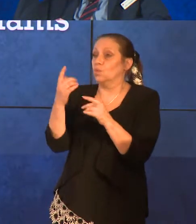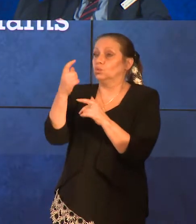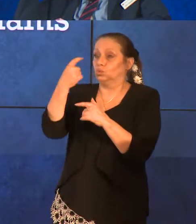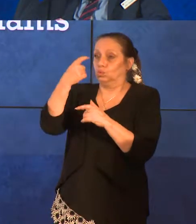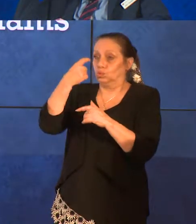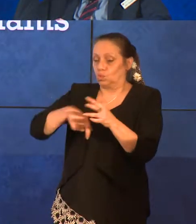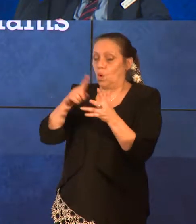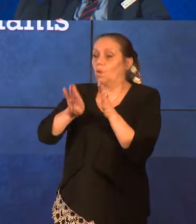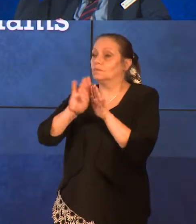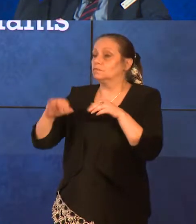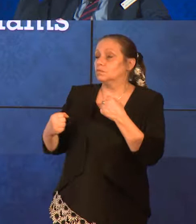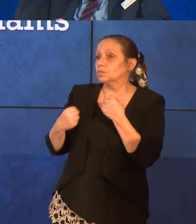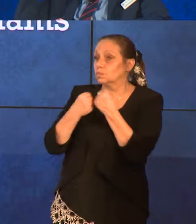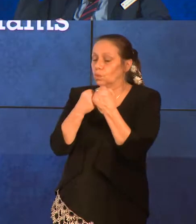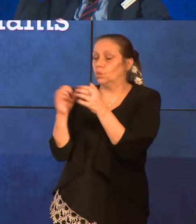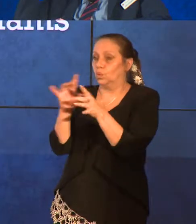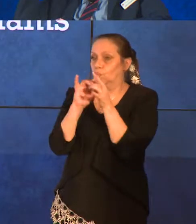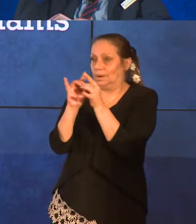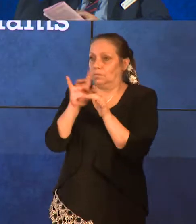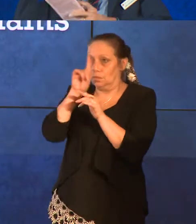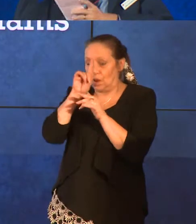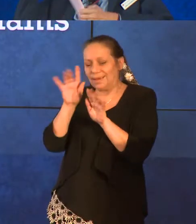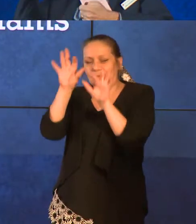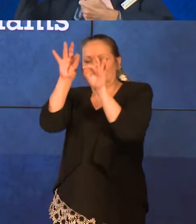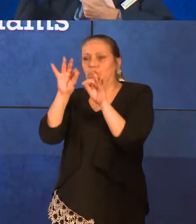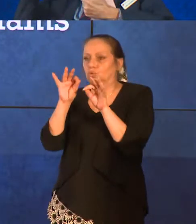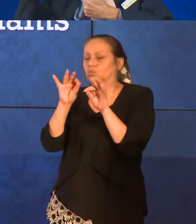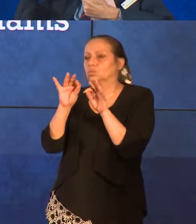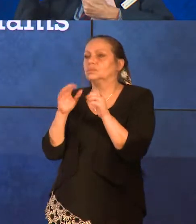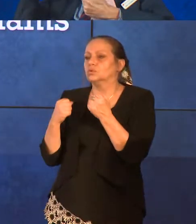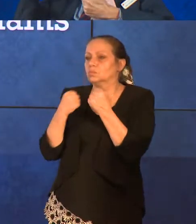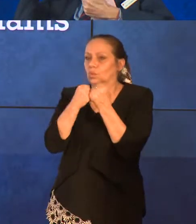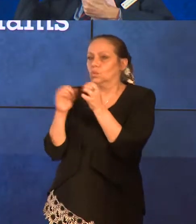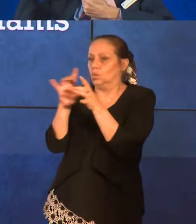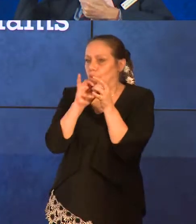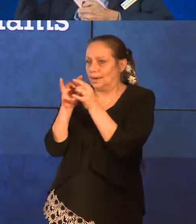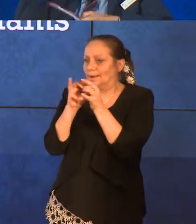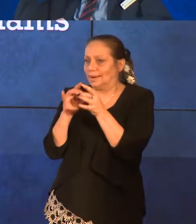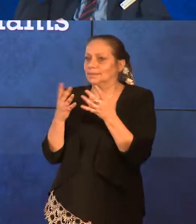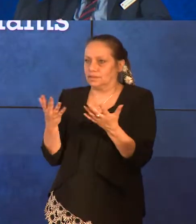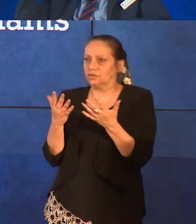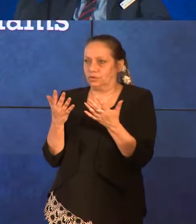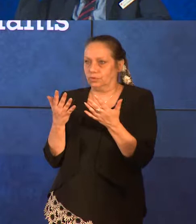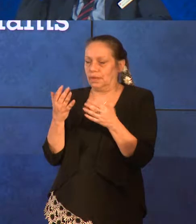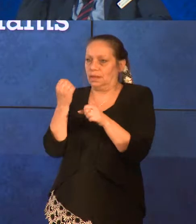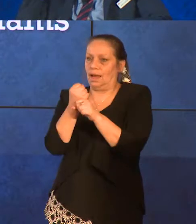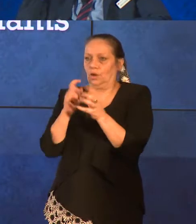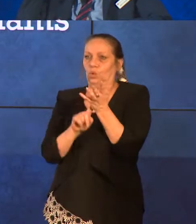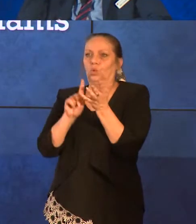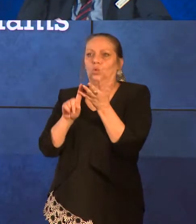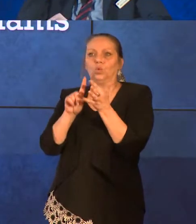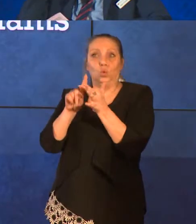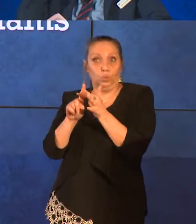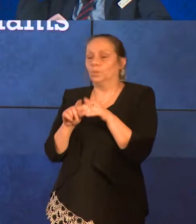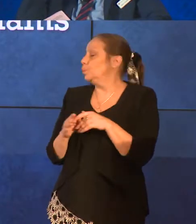for support coordinators and specialist support coordinators to be the glue. Sure. Yeah,